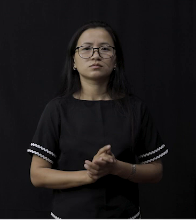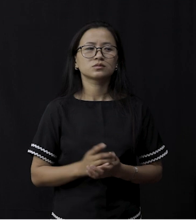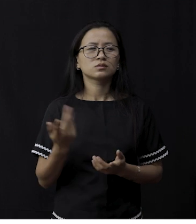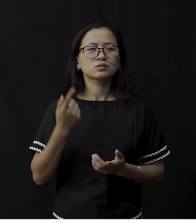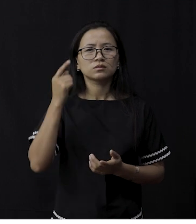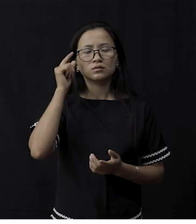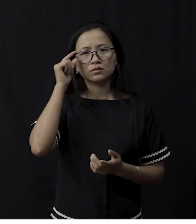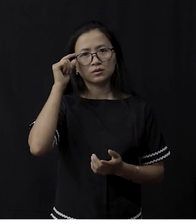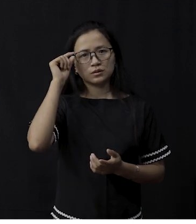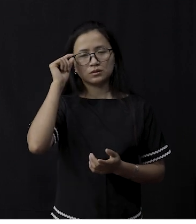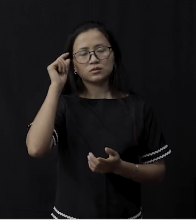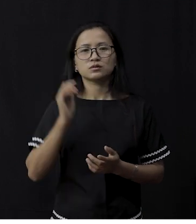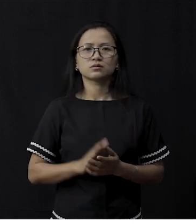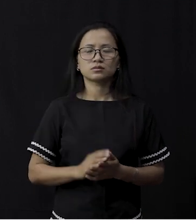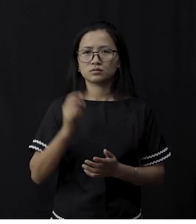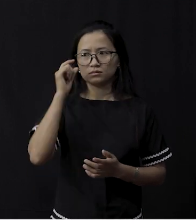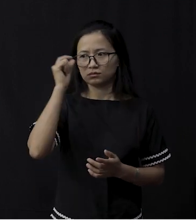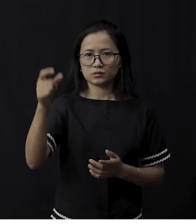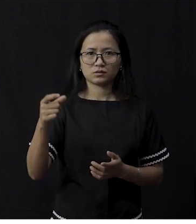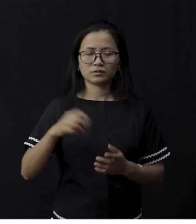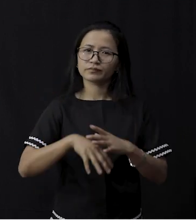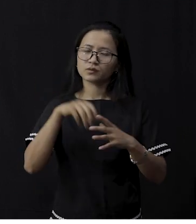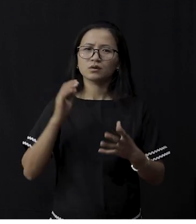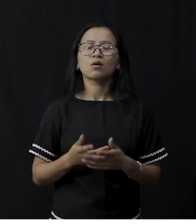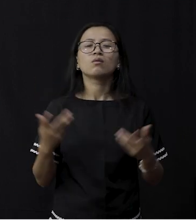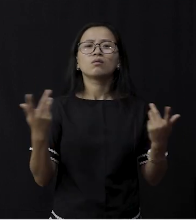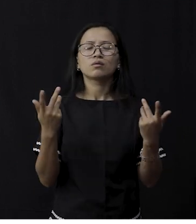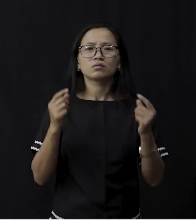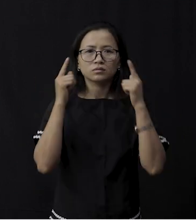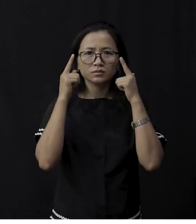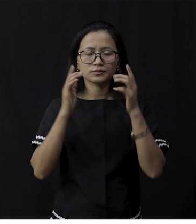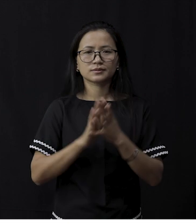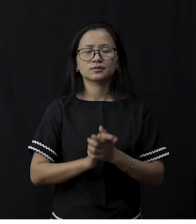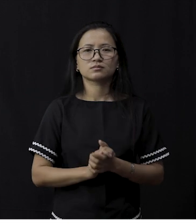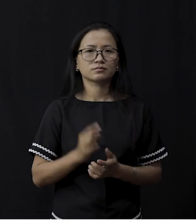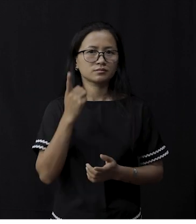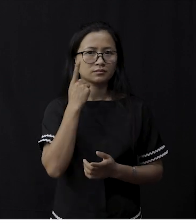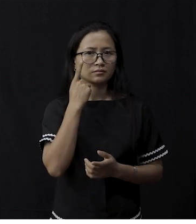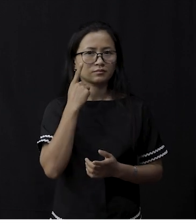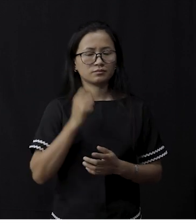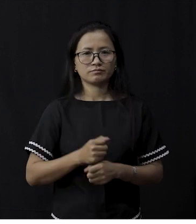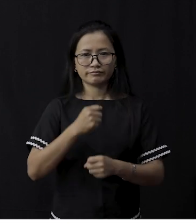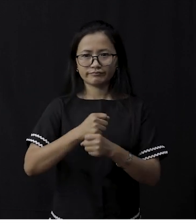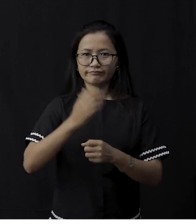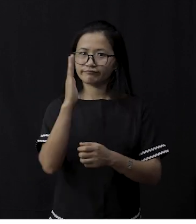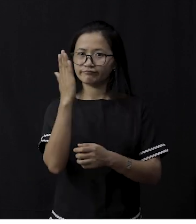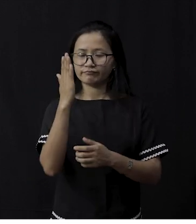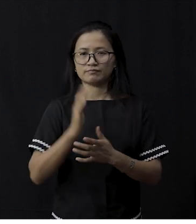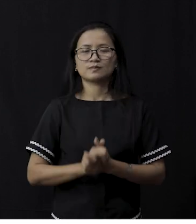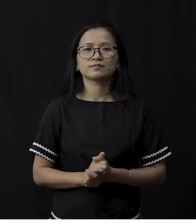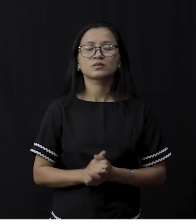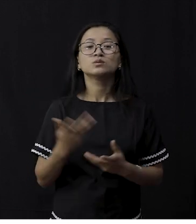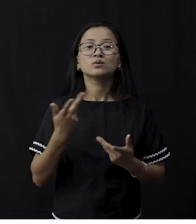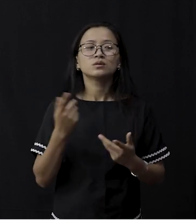say, what is this I'm wearing? If I take it out, I can't see anything. But what is it that I'm wearing? These are called glasses. It has a name.